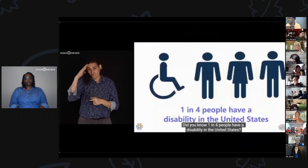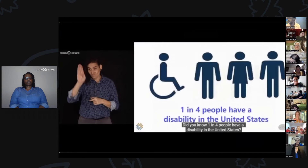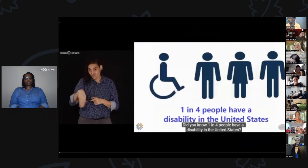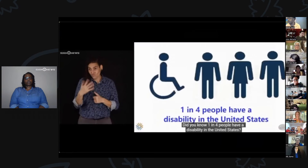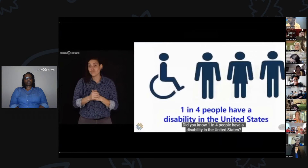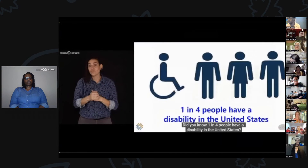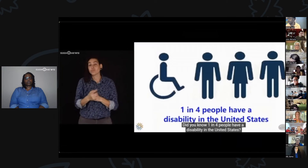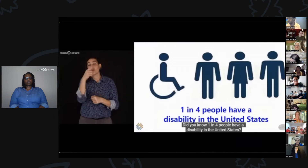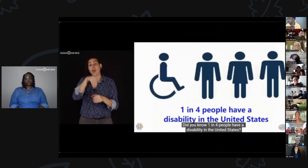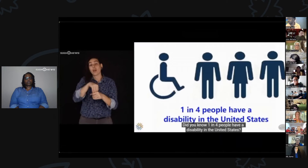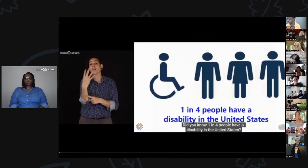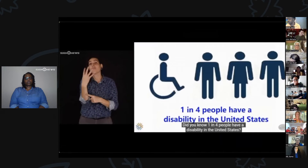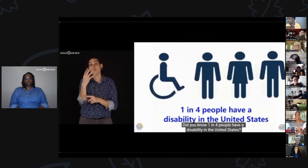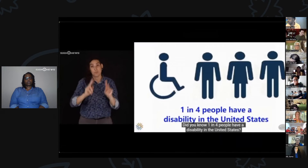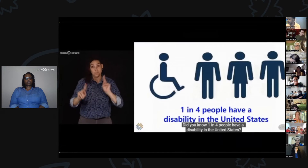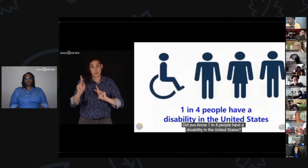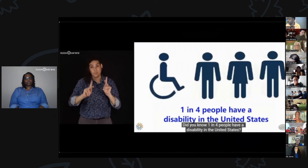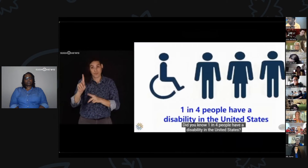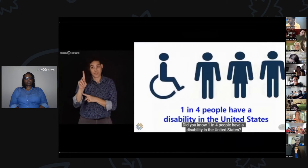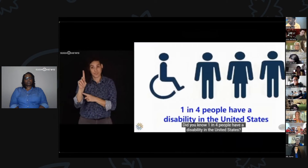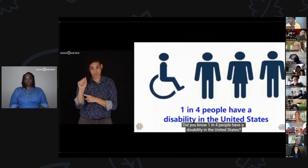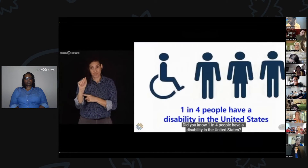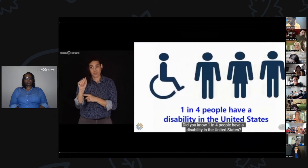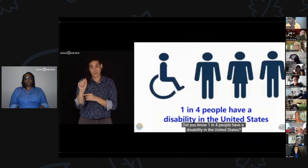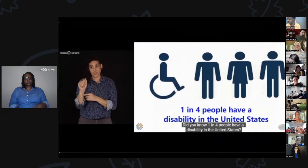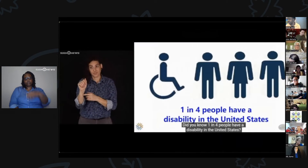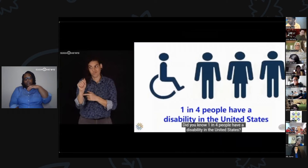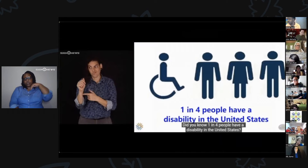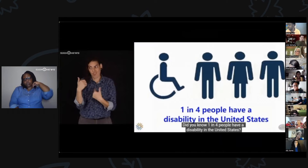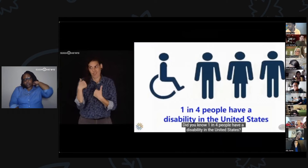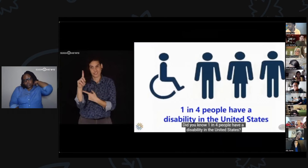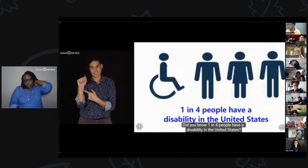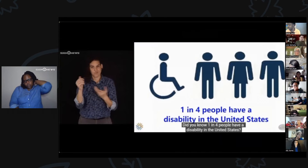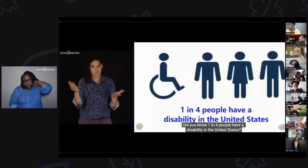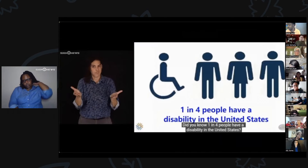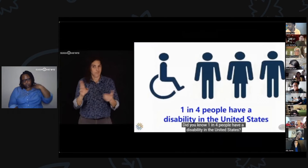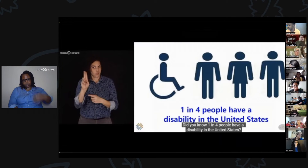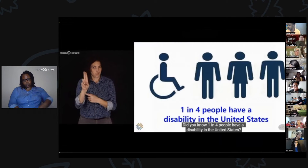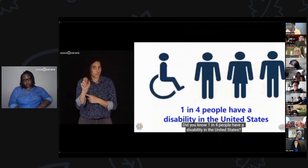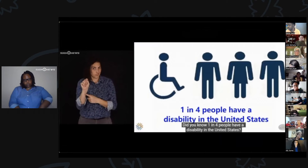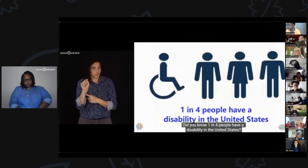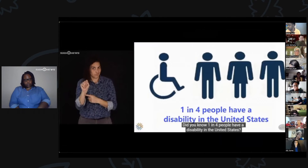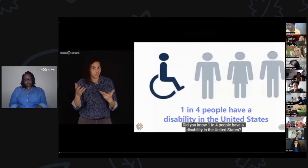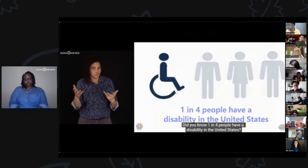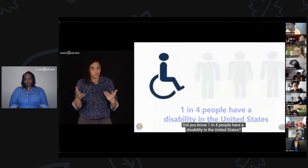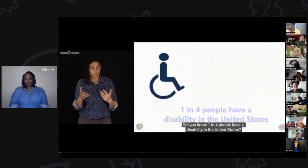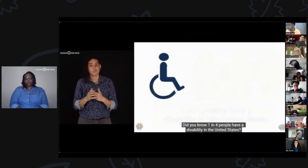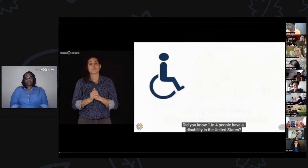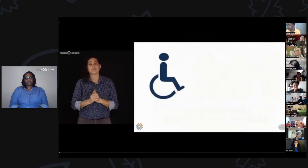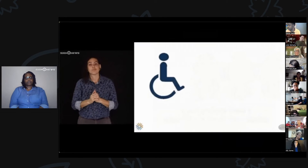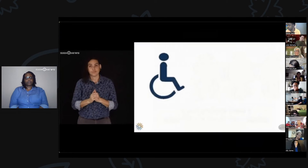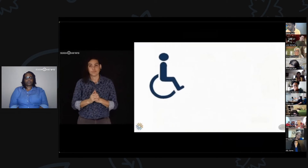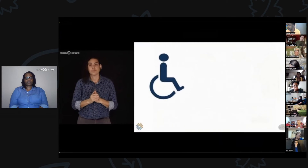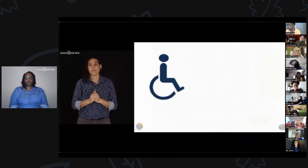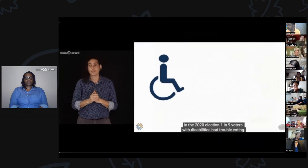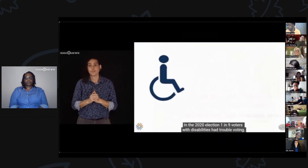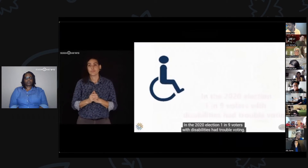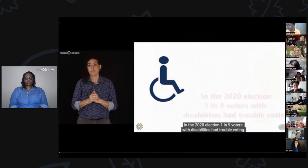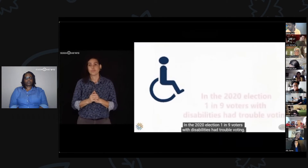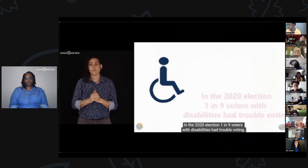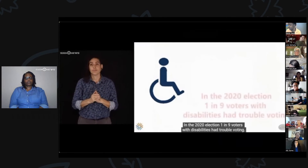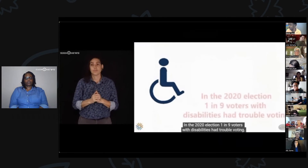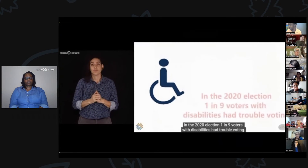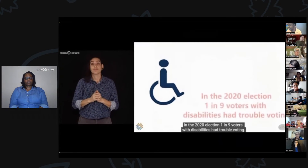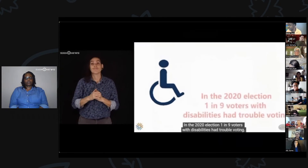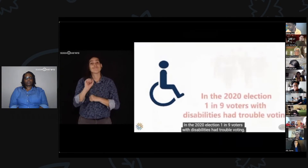know 1 in 4 people have disability in the United States? In